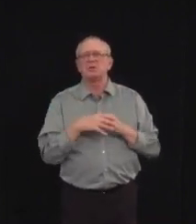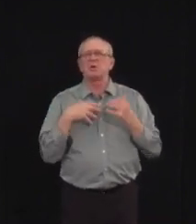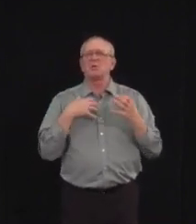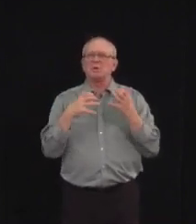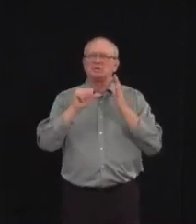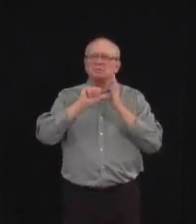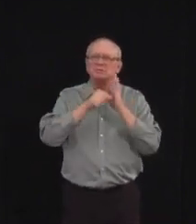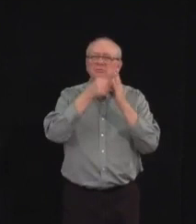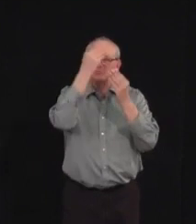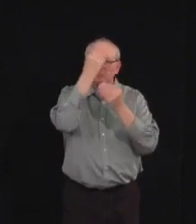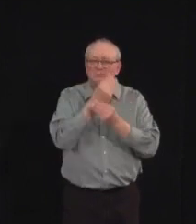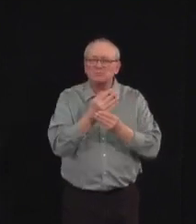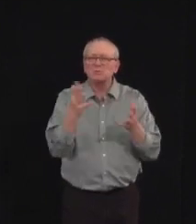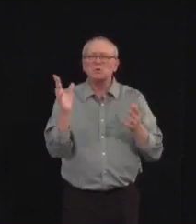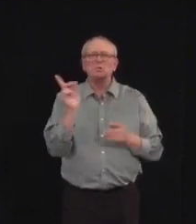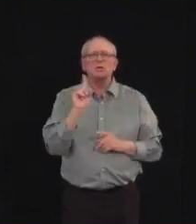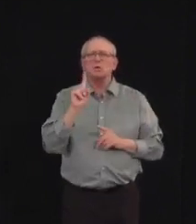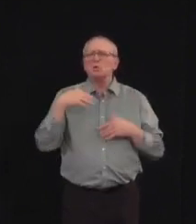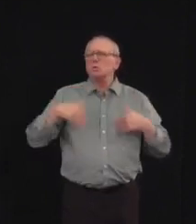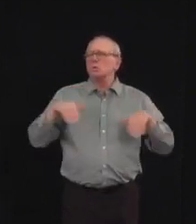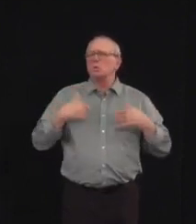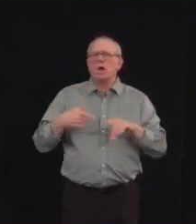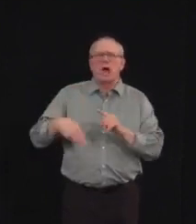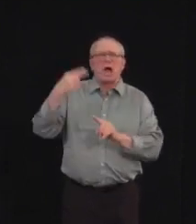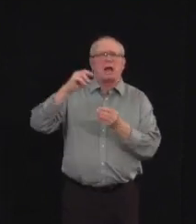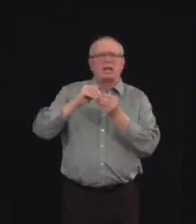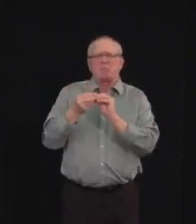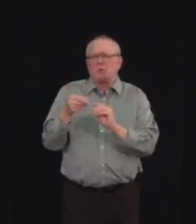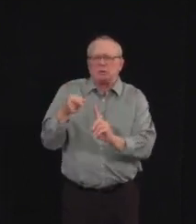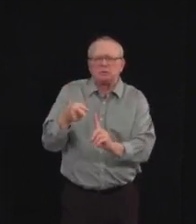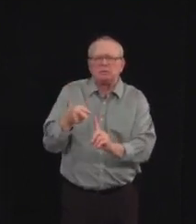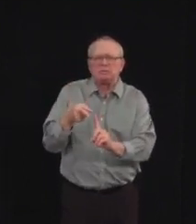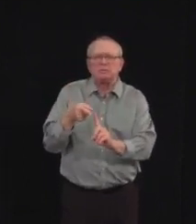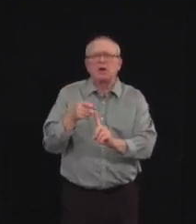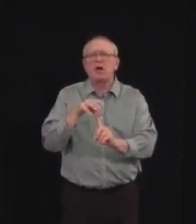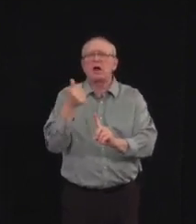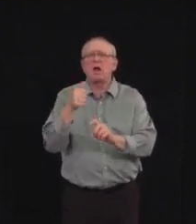hotspots and where we are not. In Calgary, we are seeing